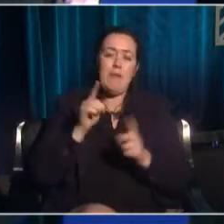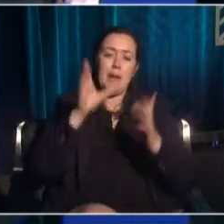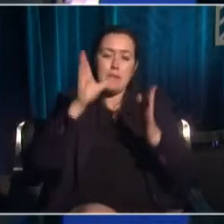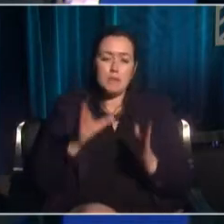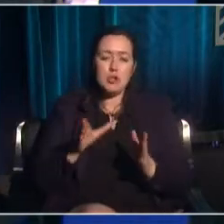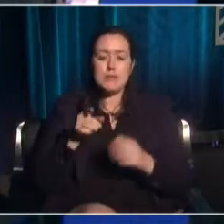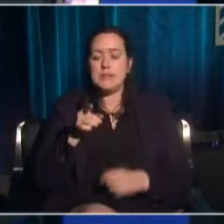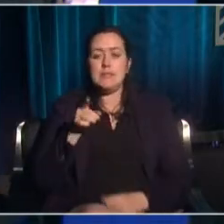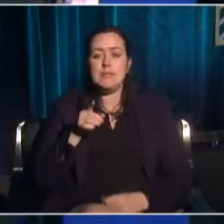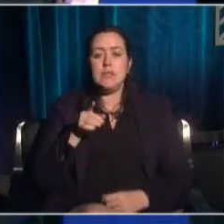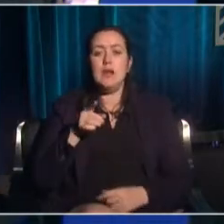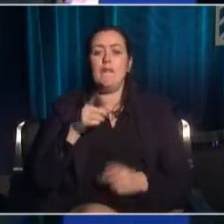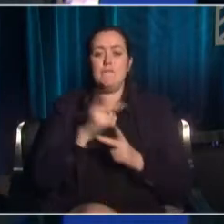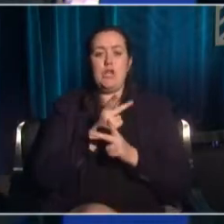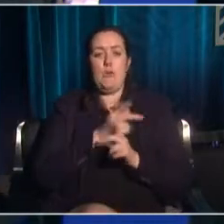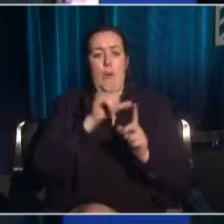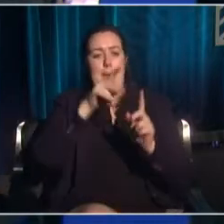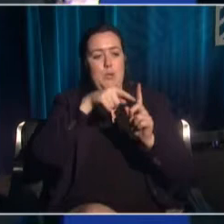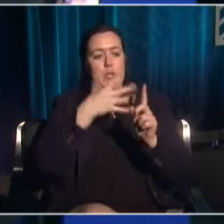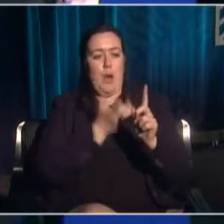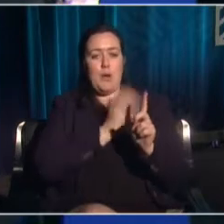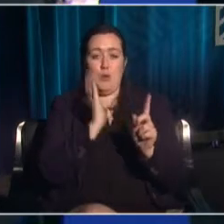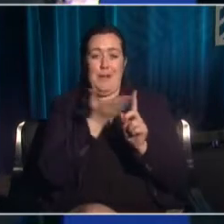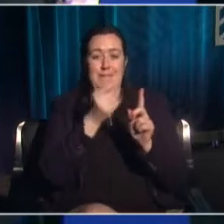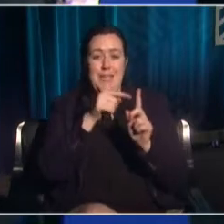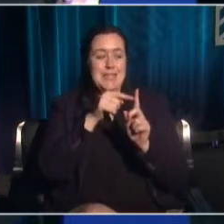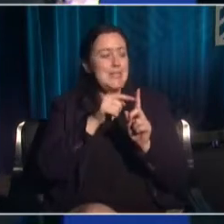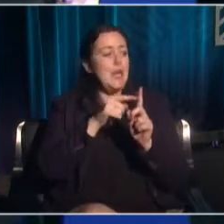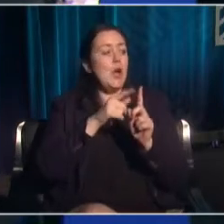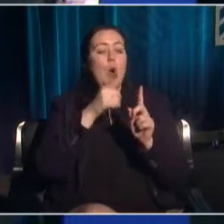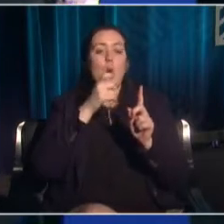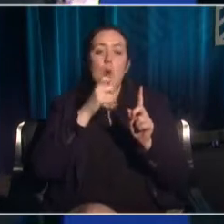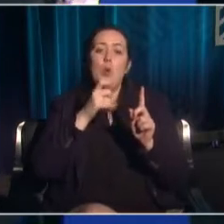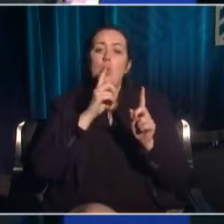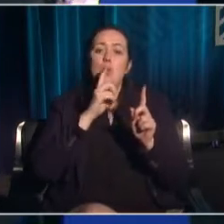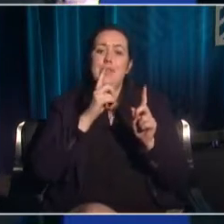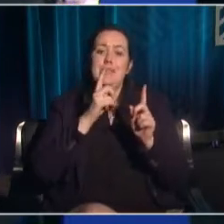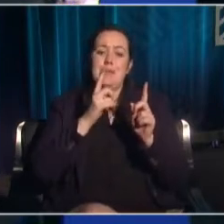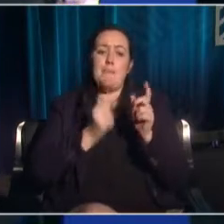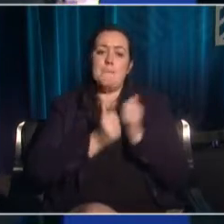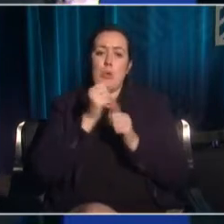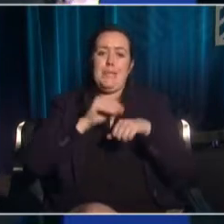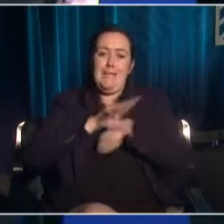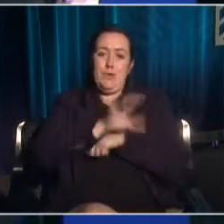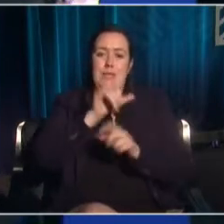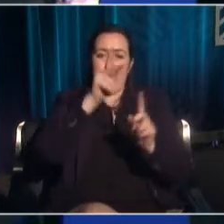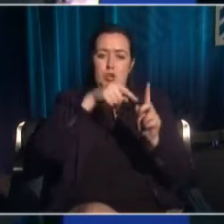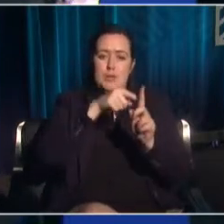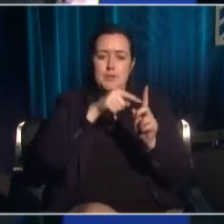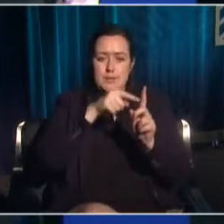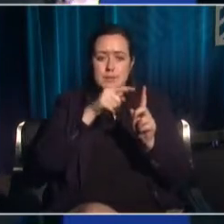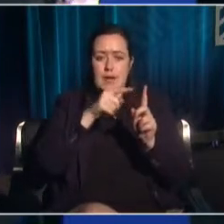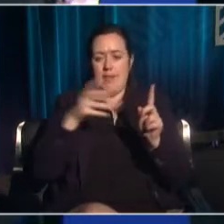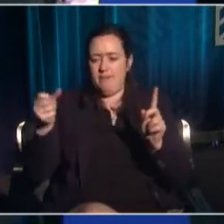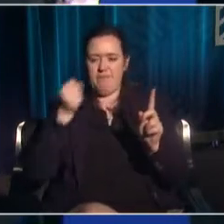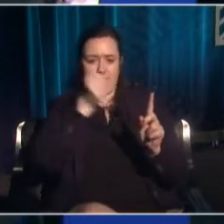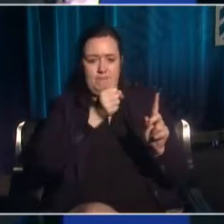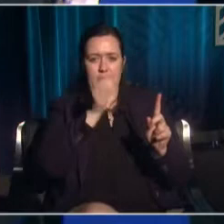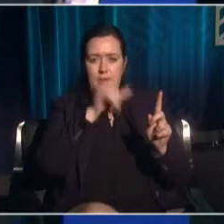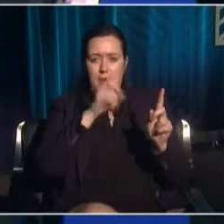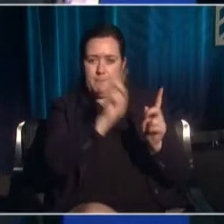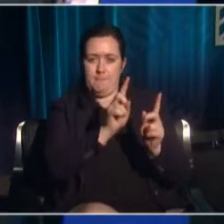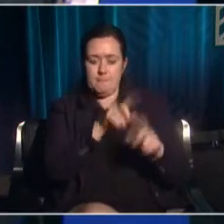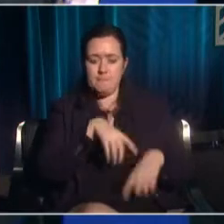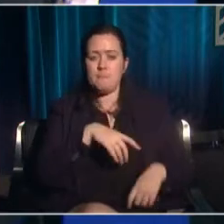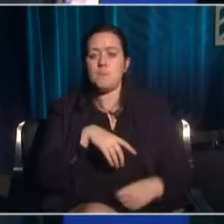them, and then how do I get to them, or who in my network would have influence. Then the second question is, what we really want to ask ourselves is, where can you make a